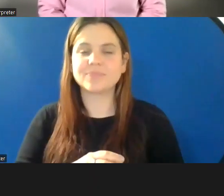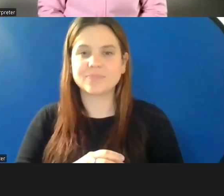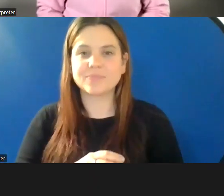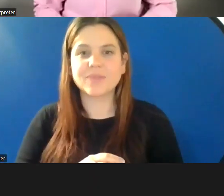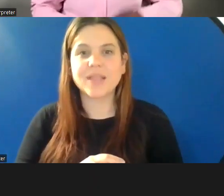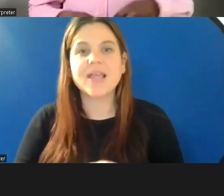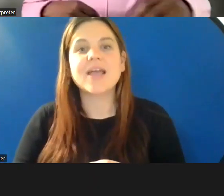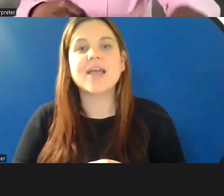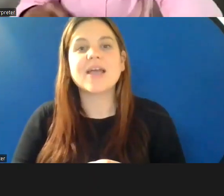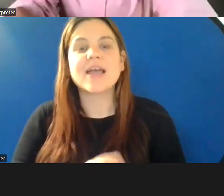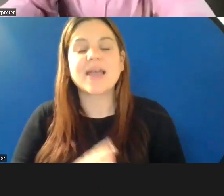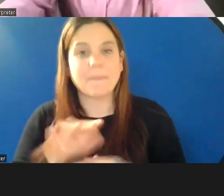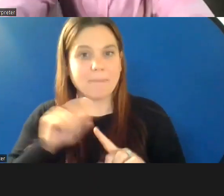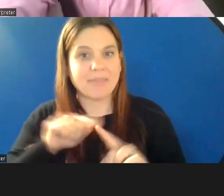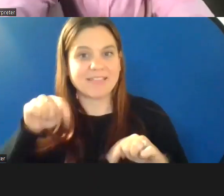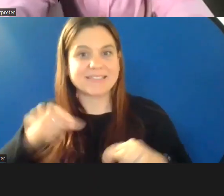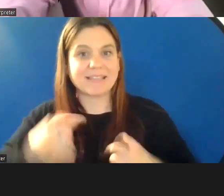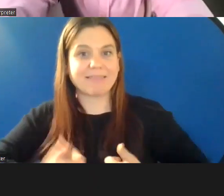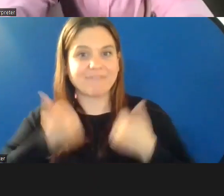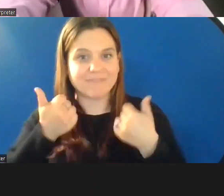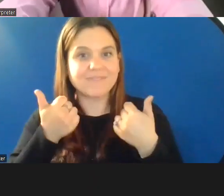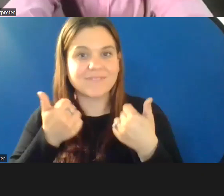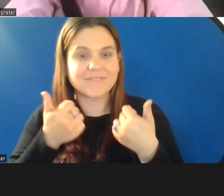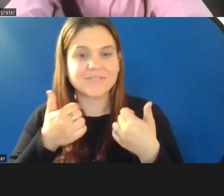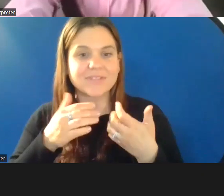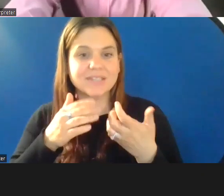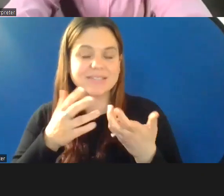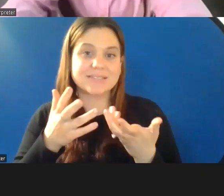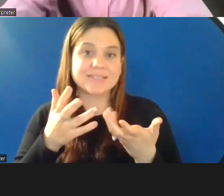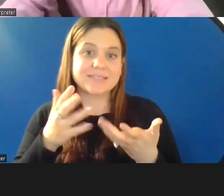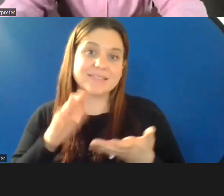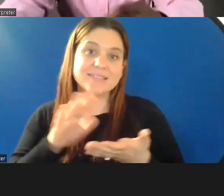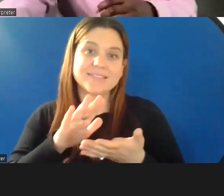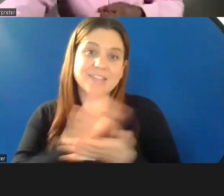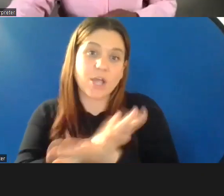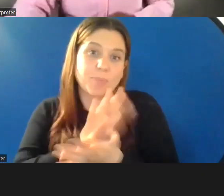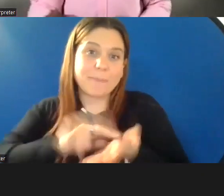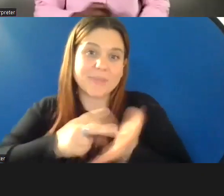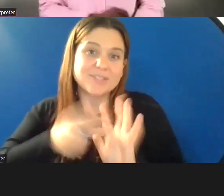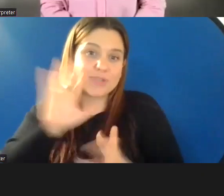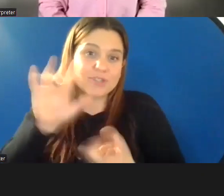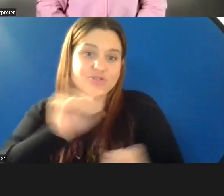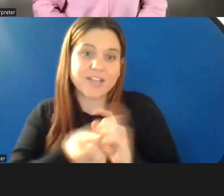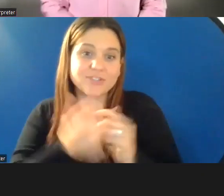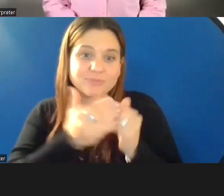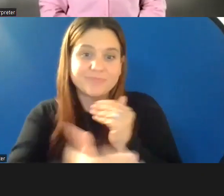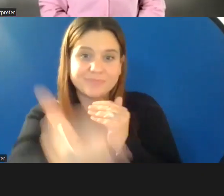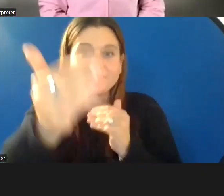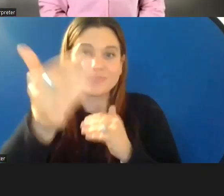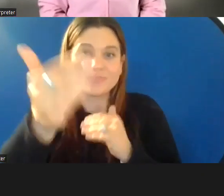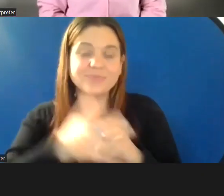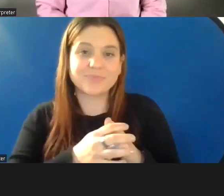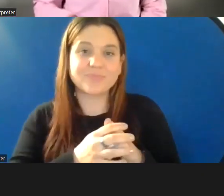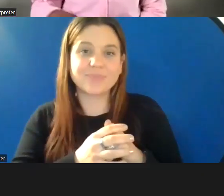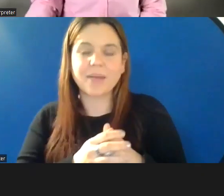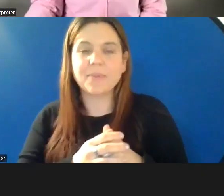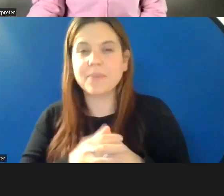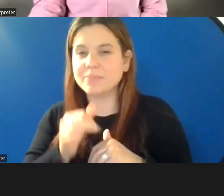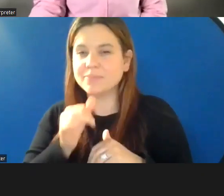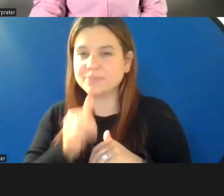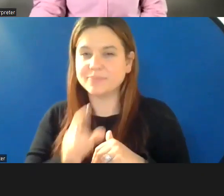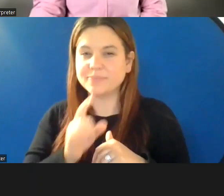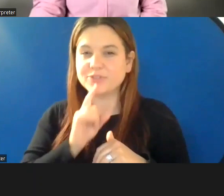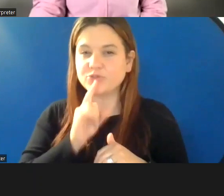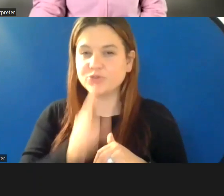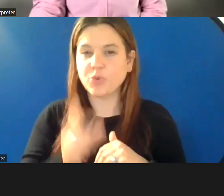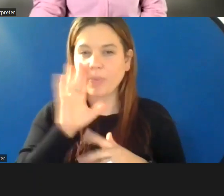a living document. And I think that I don't think we've identified specific triggers across all